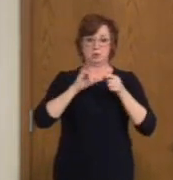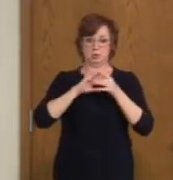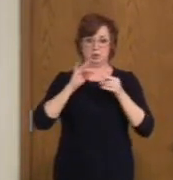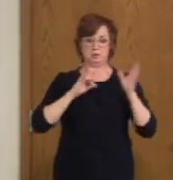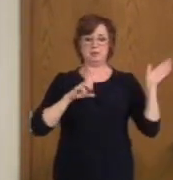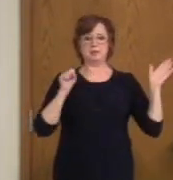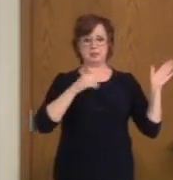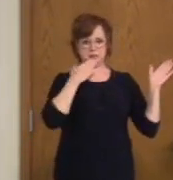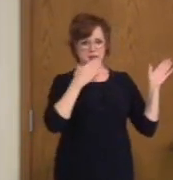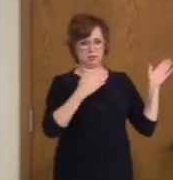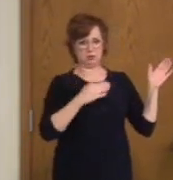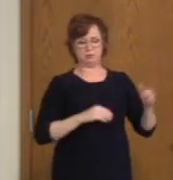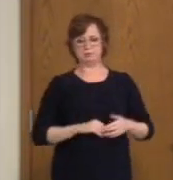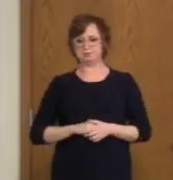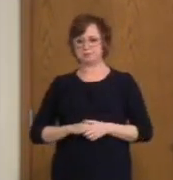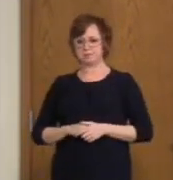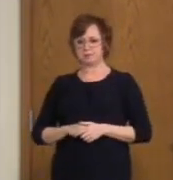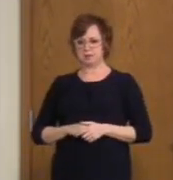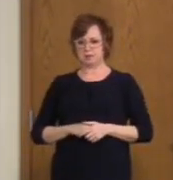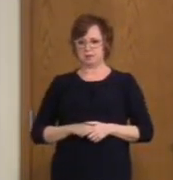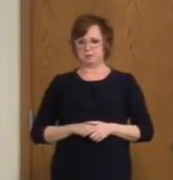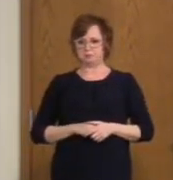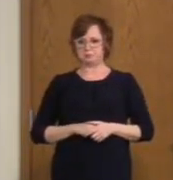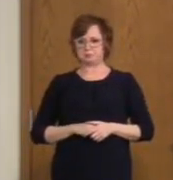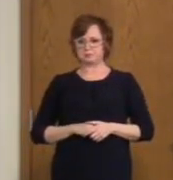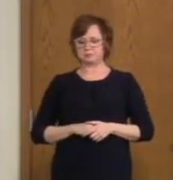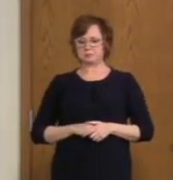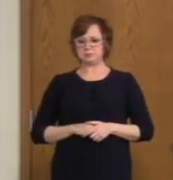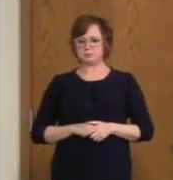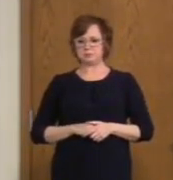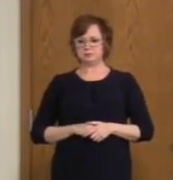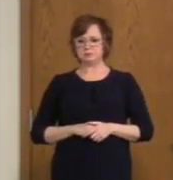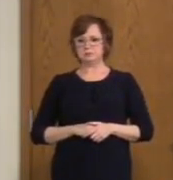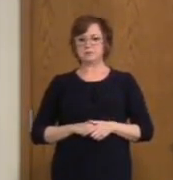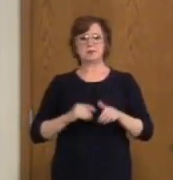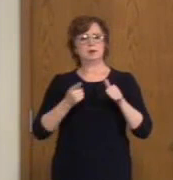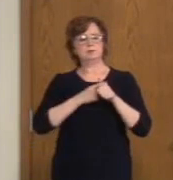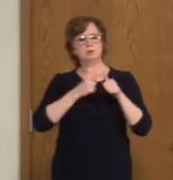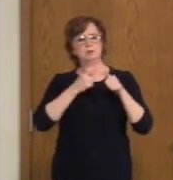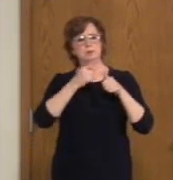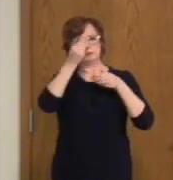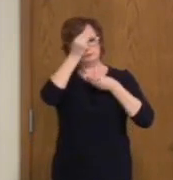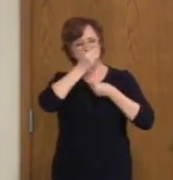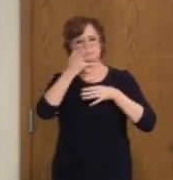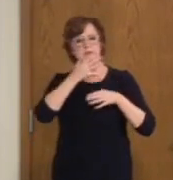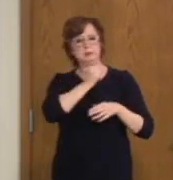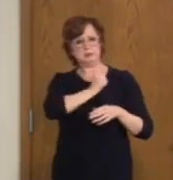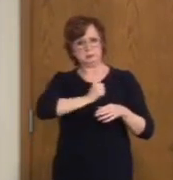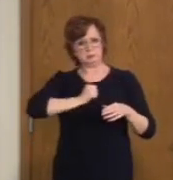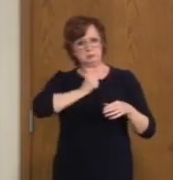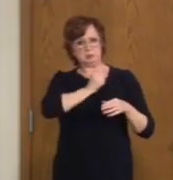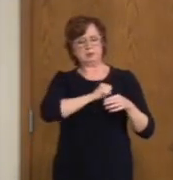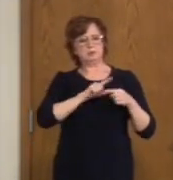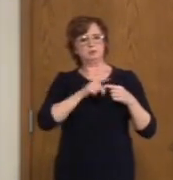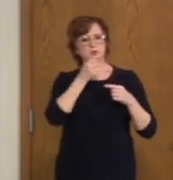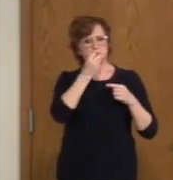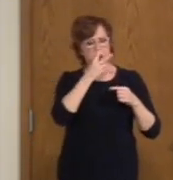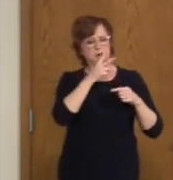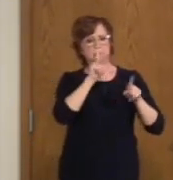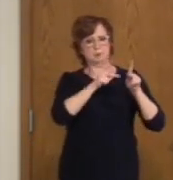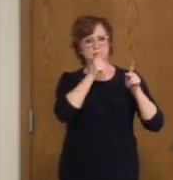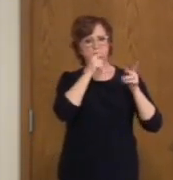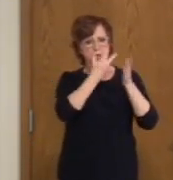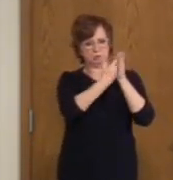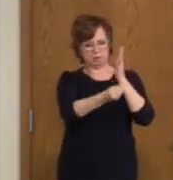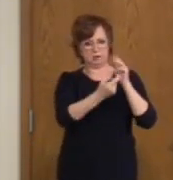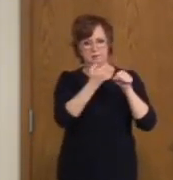Thank you, Premier. So I'd like to first of all start with expressing my condolences to the families and friends of the 12 residents who have passed away